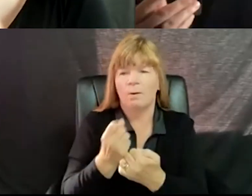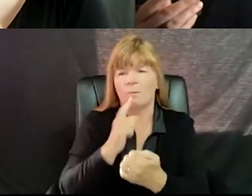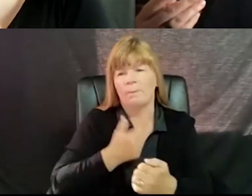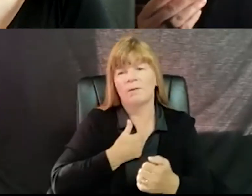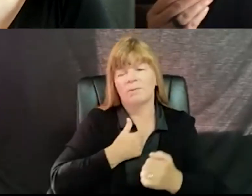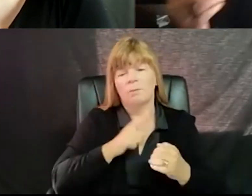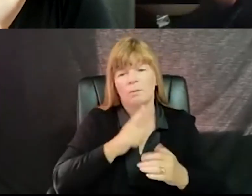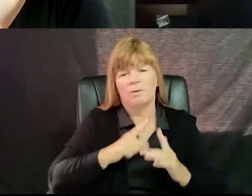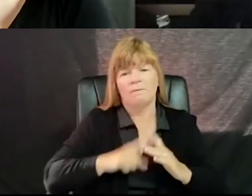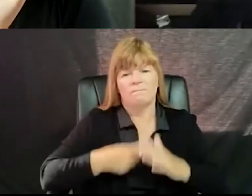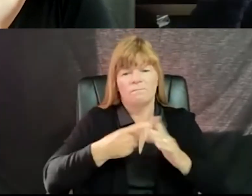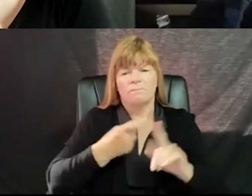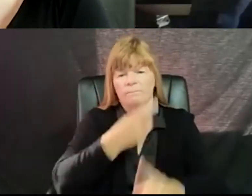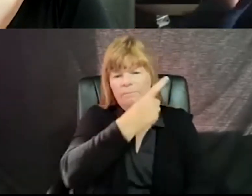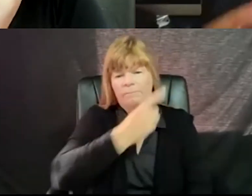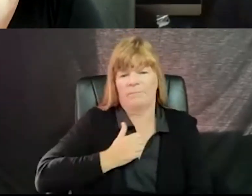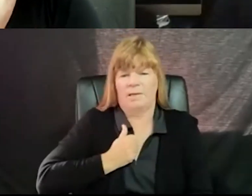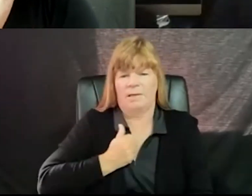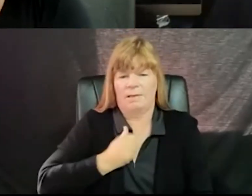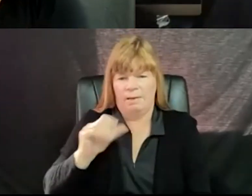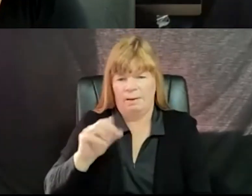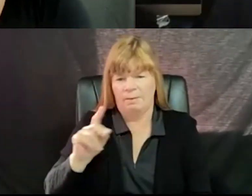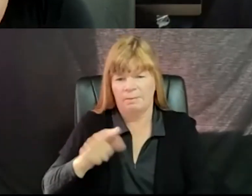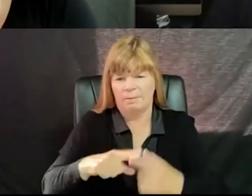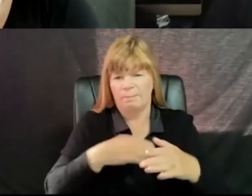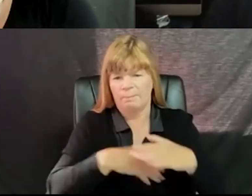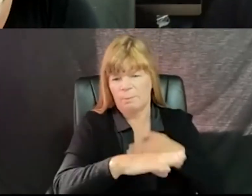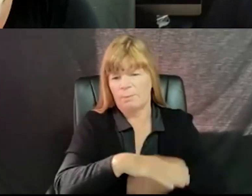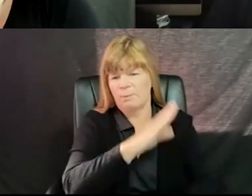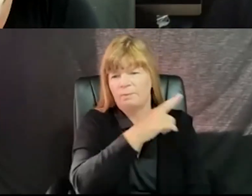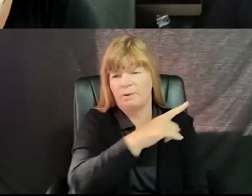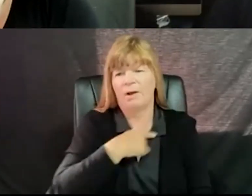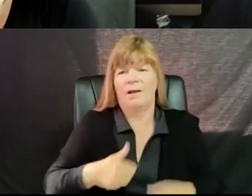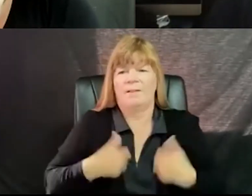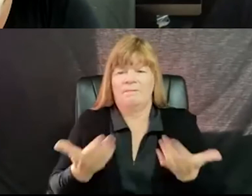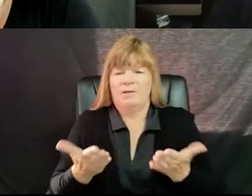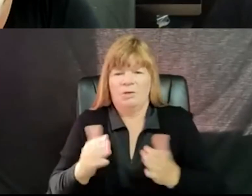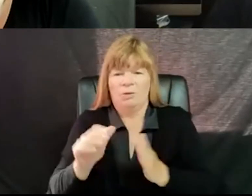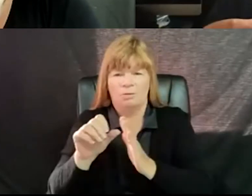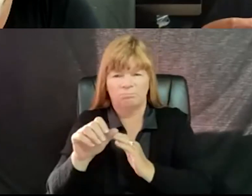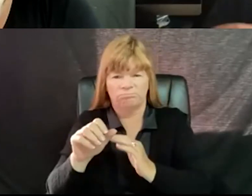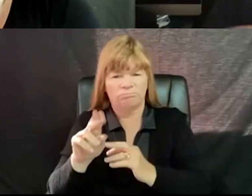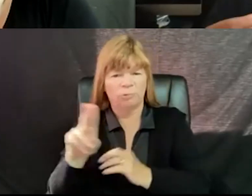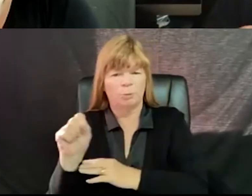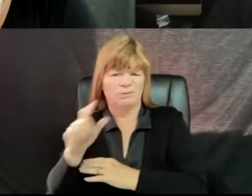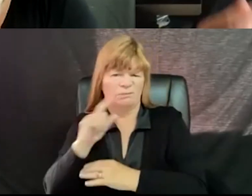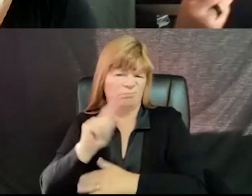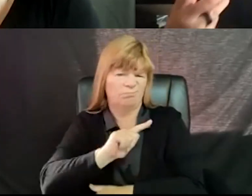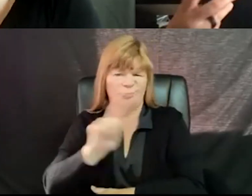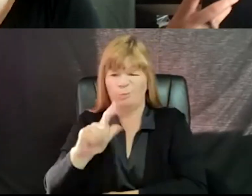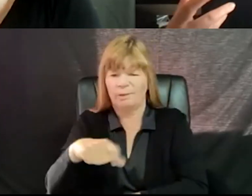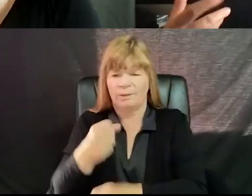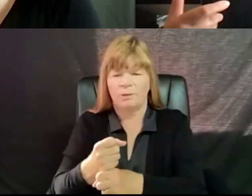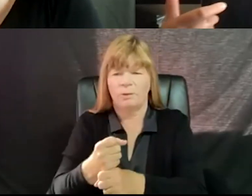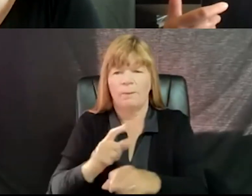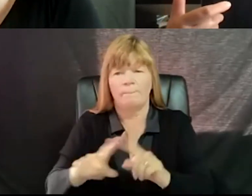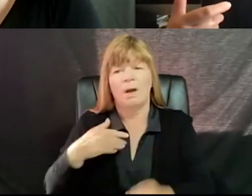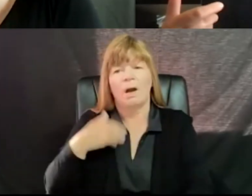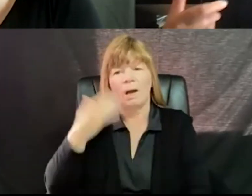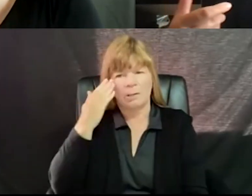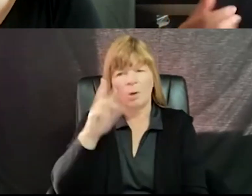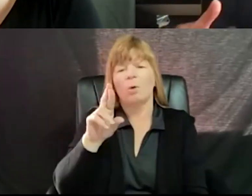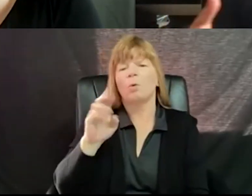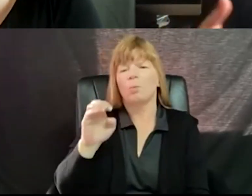Canada. So I've lived here in the States now just over 20 years, but still I knew what resources were available